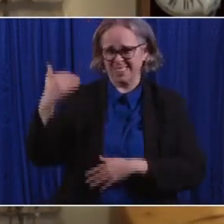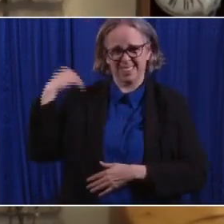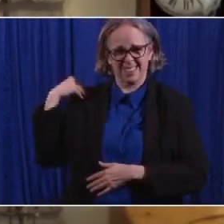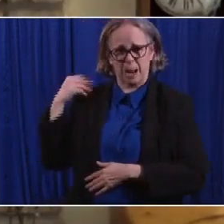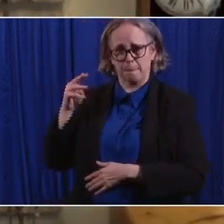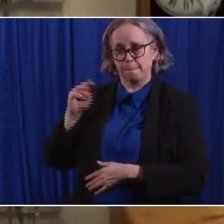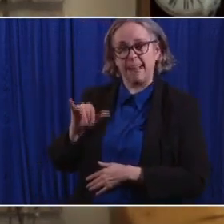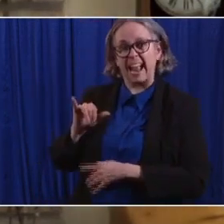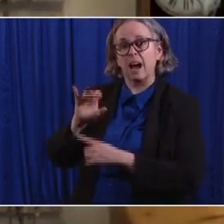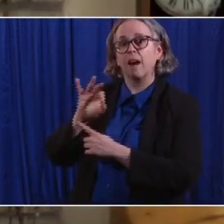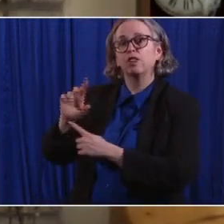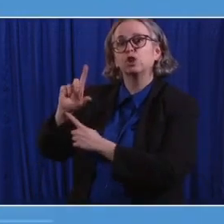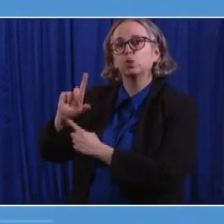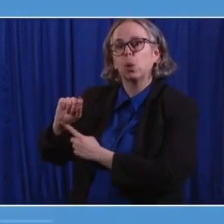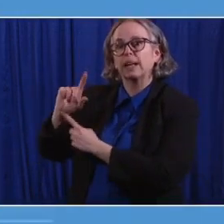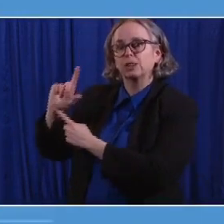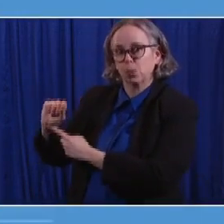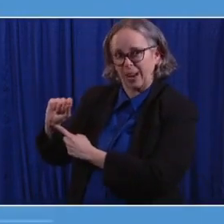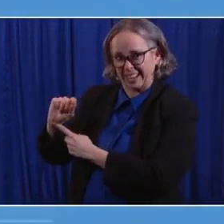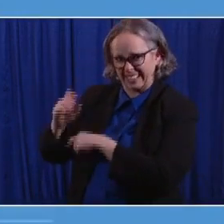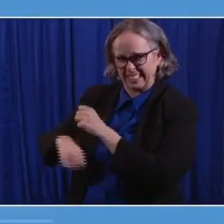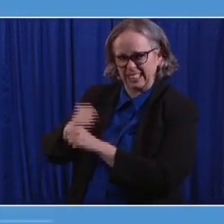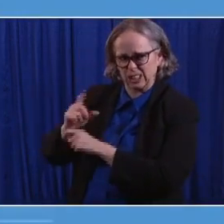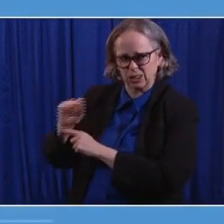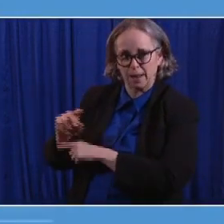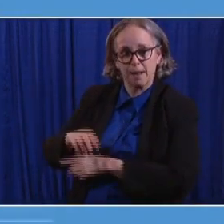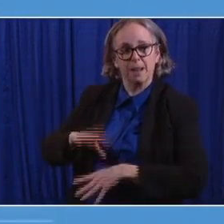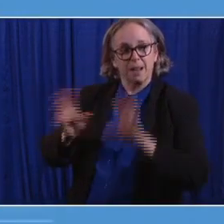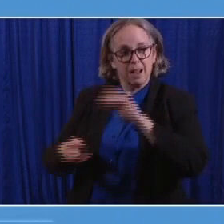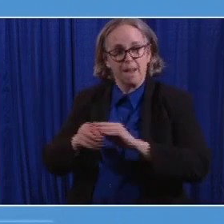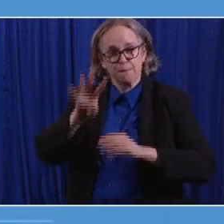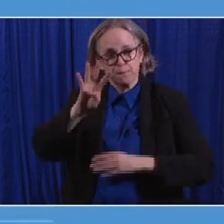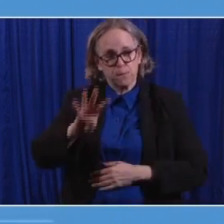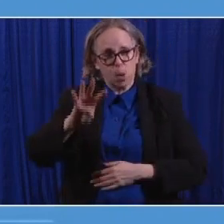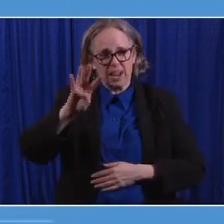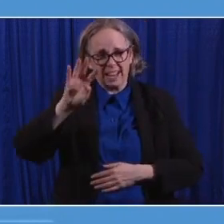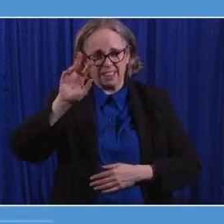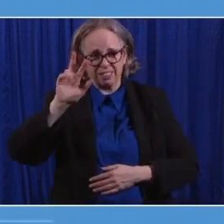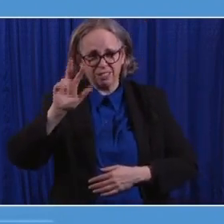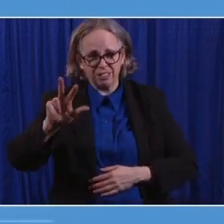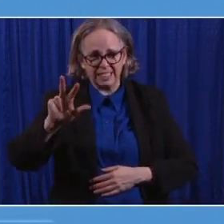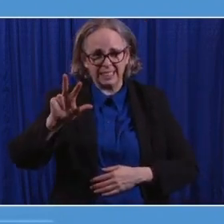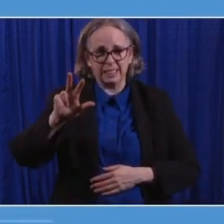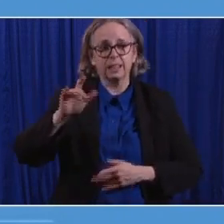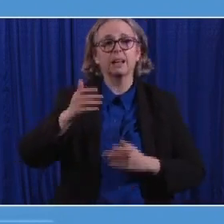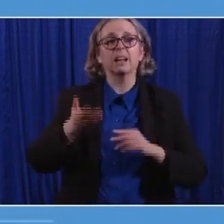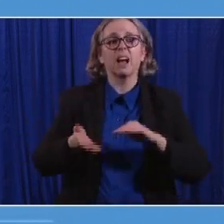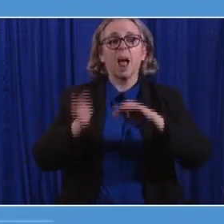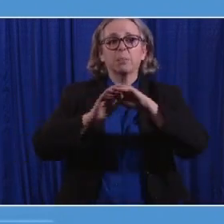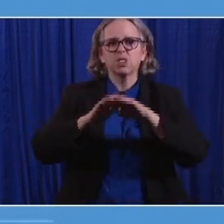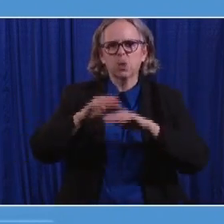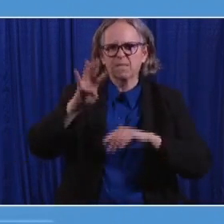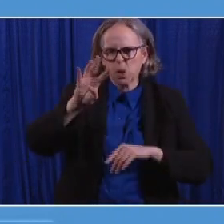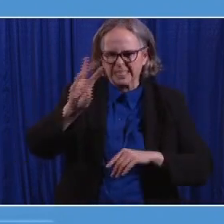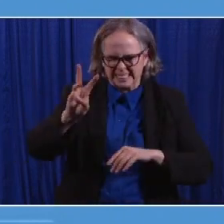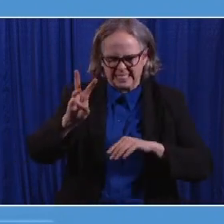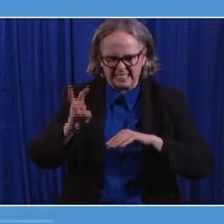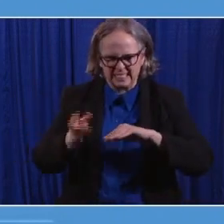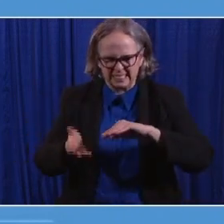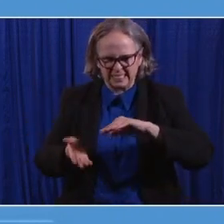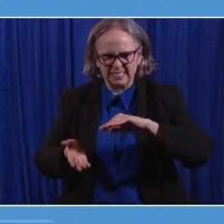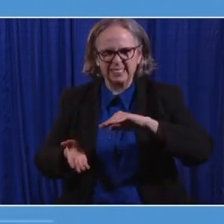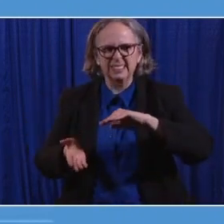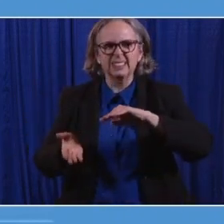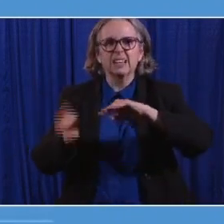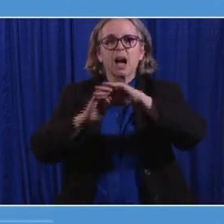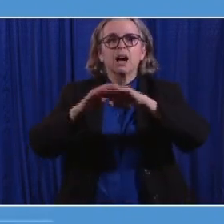At May, we were at 43. June, we were at 46 statewide. By July, it had